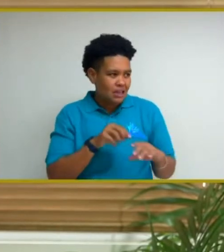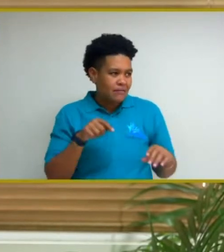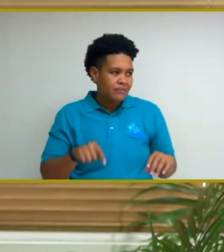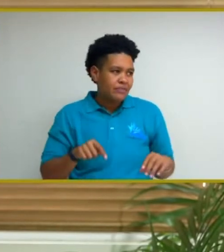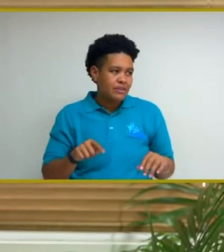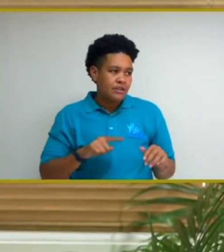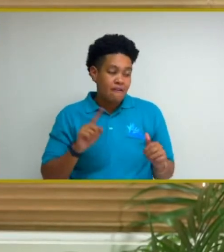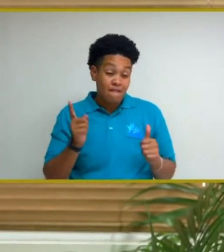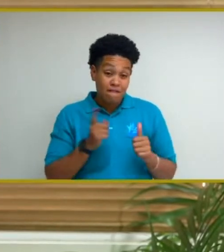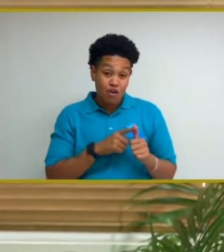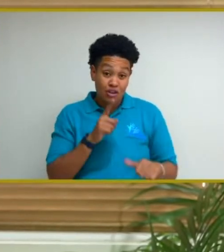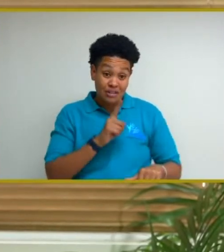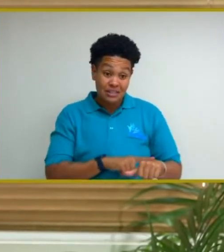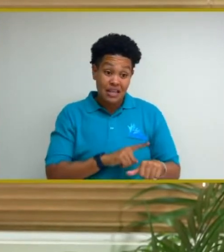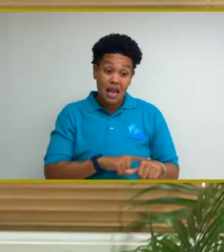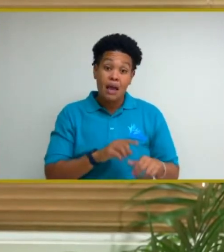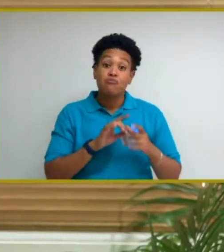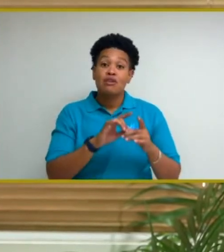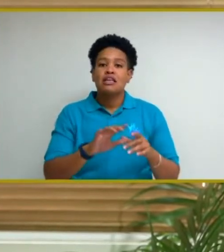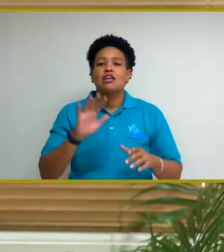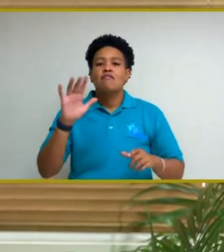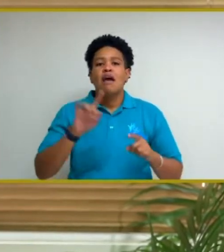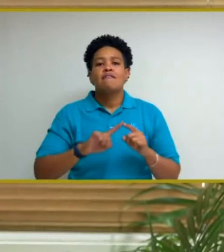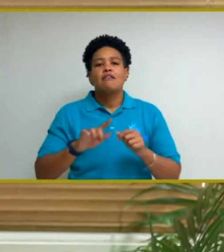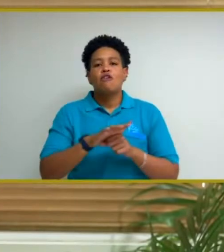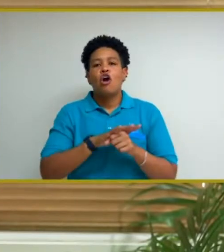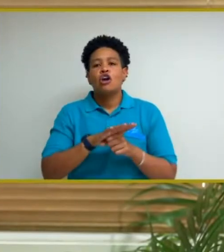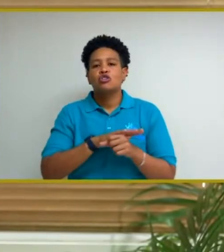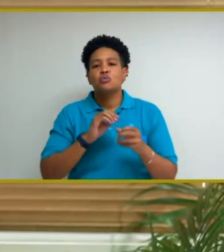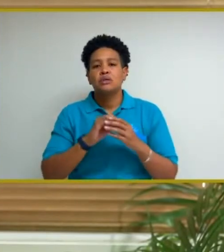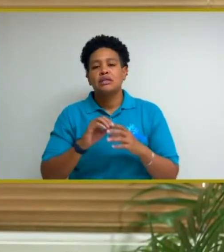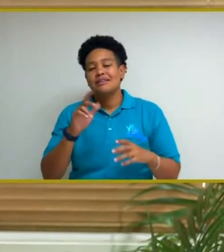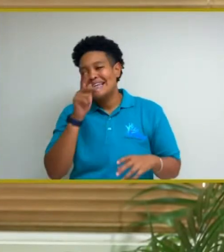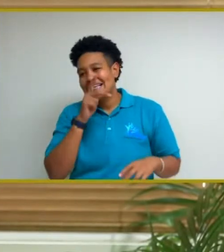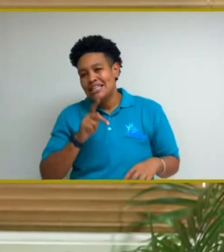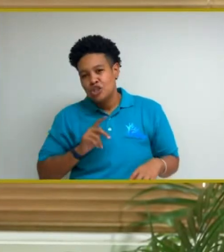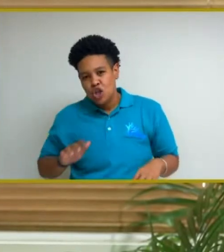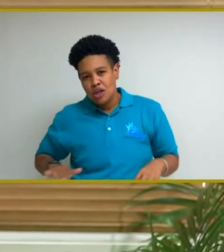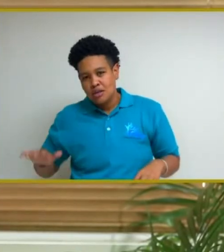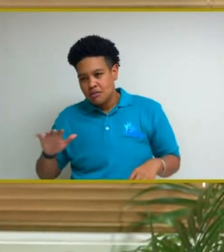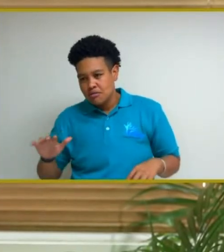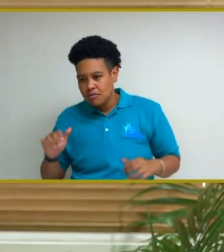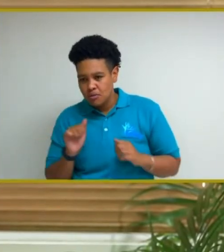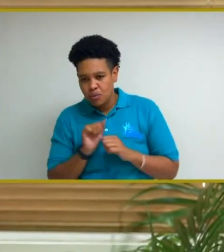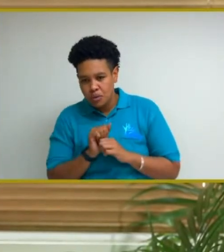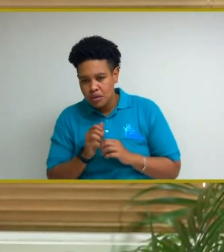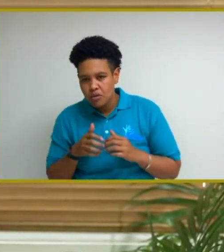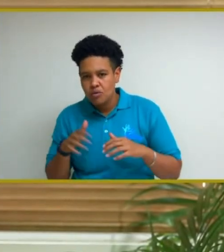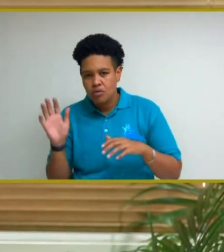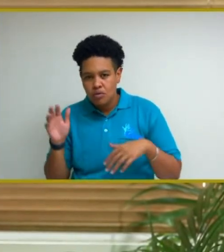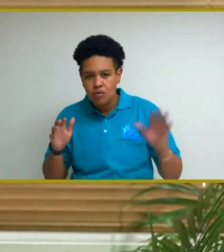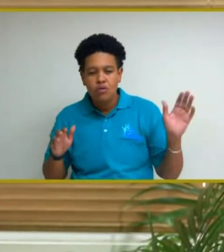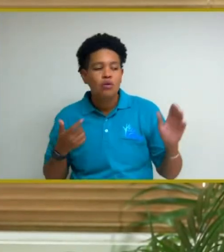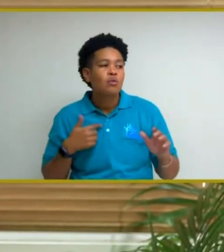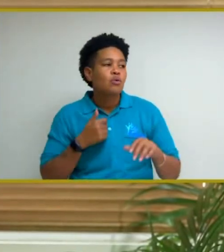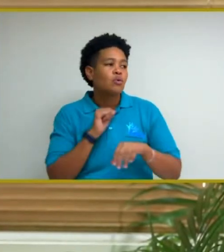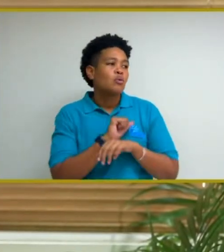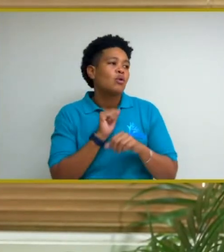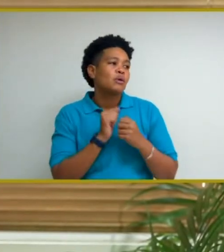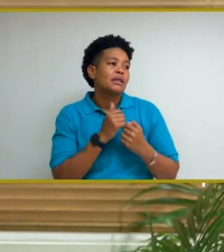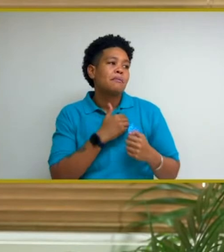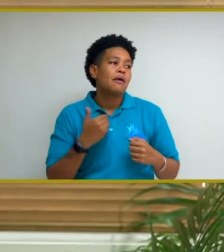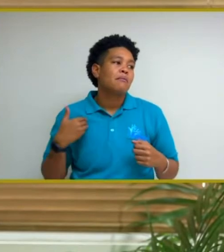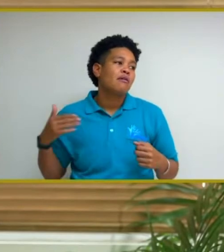initial instance, across 5 constituencies in the corporate area. So we are working with Members